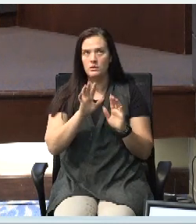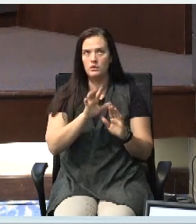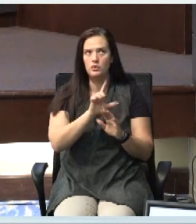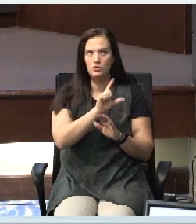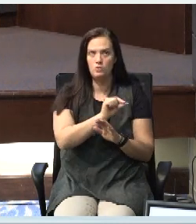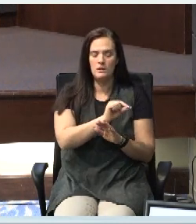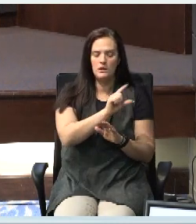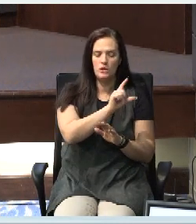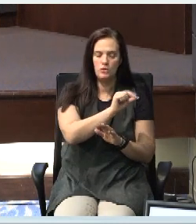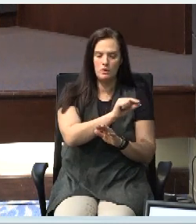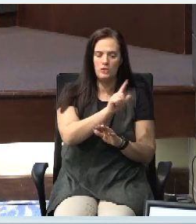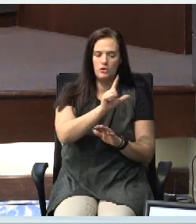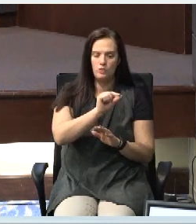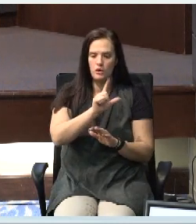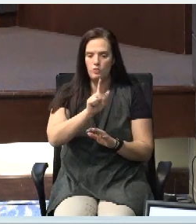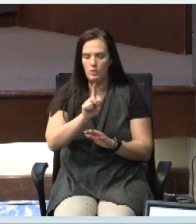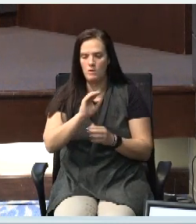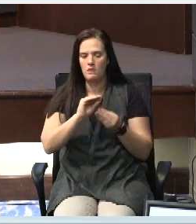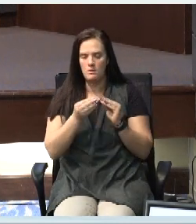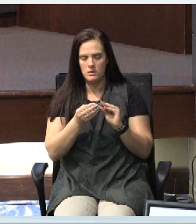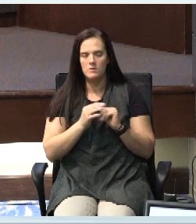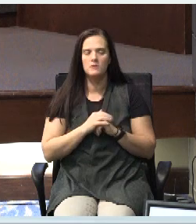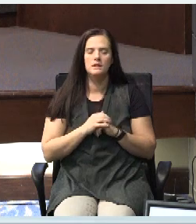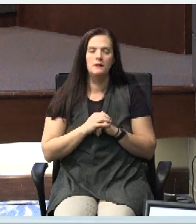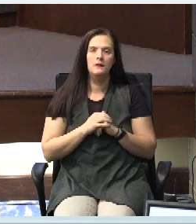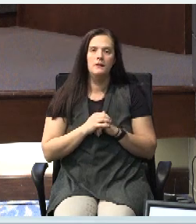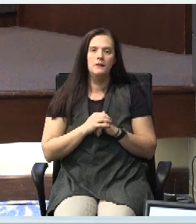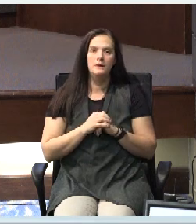to 2021 numbers.